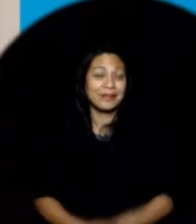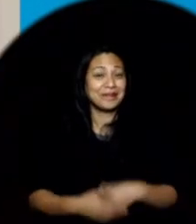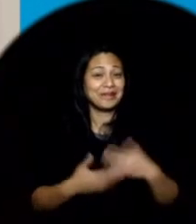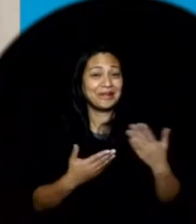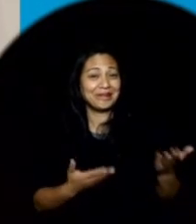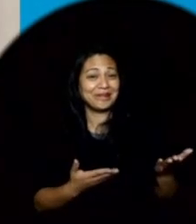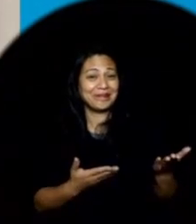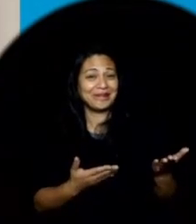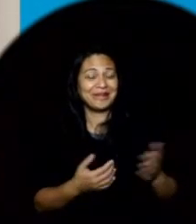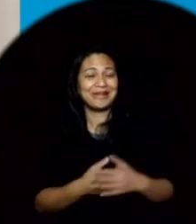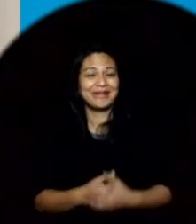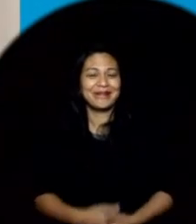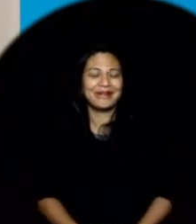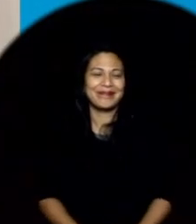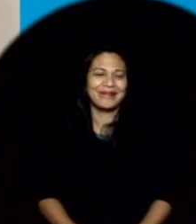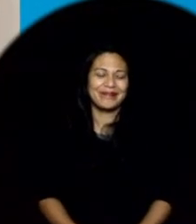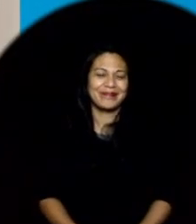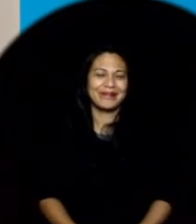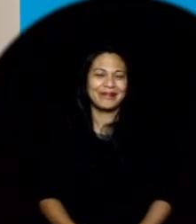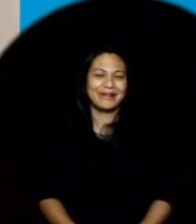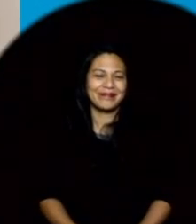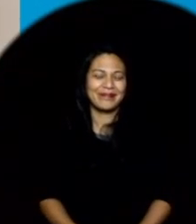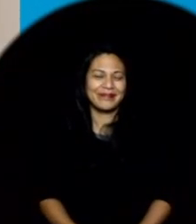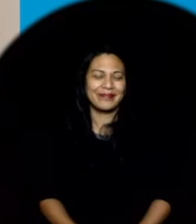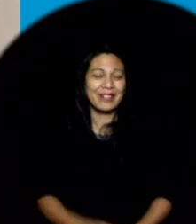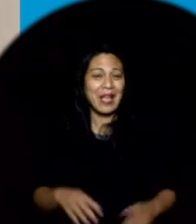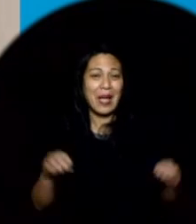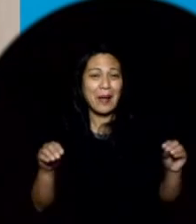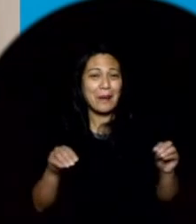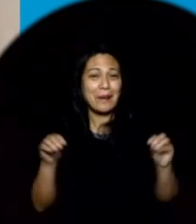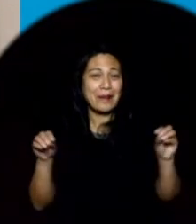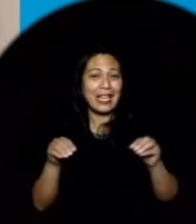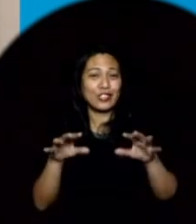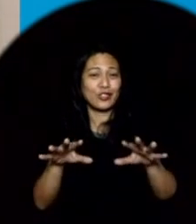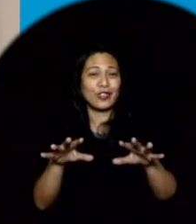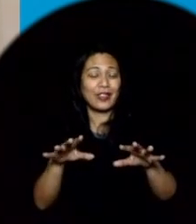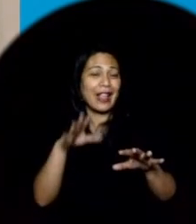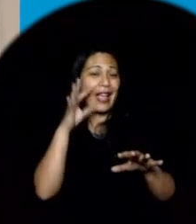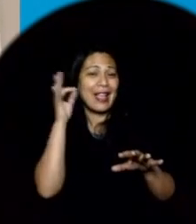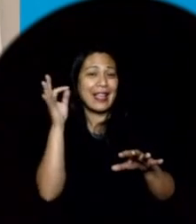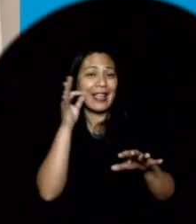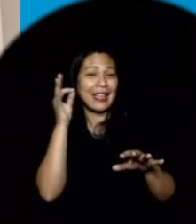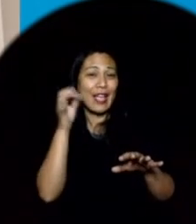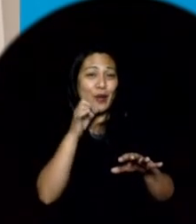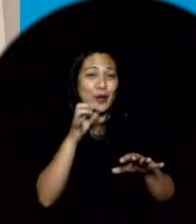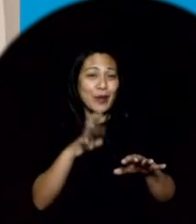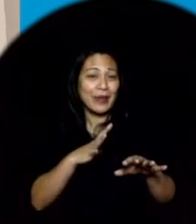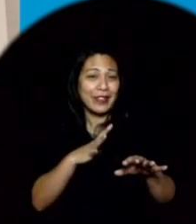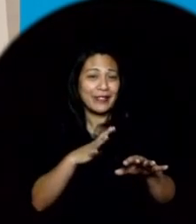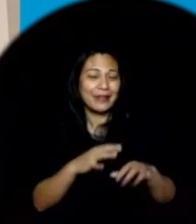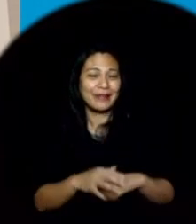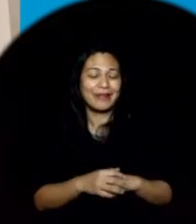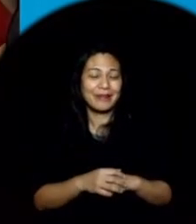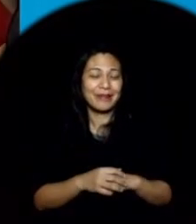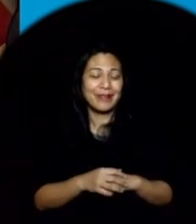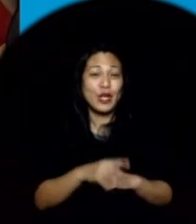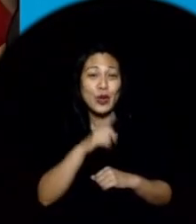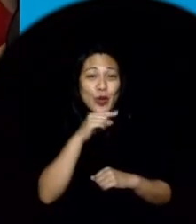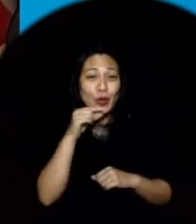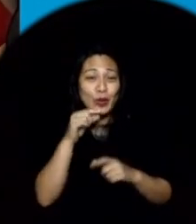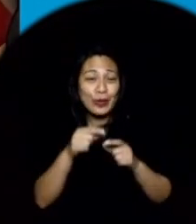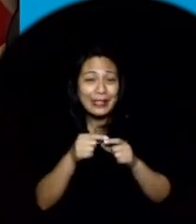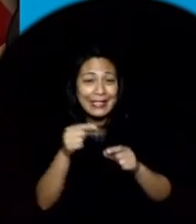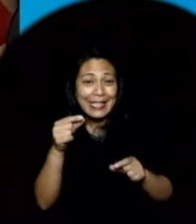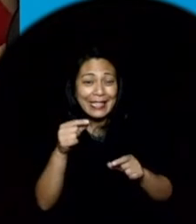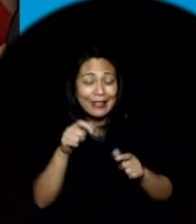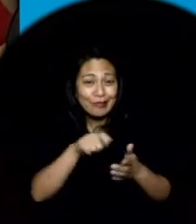There we have it, my friends. The magical Catwoman. Get your glue sticks. Get